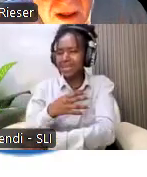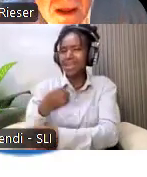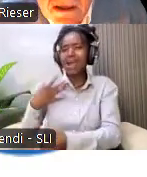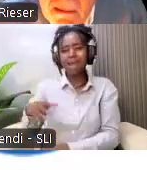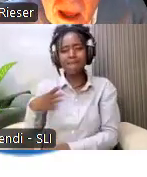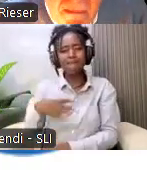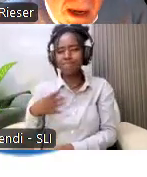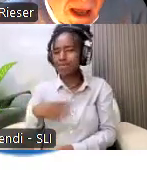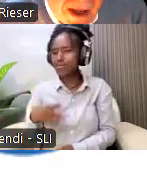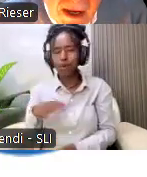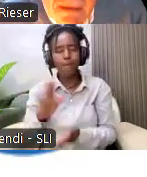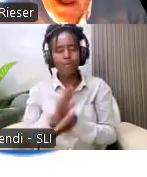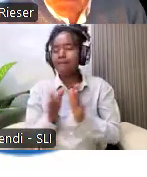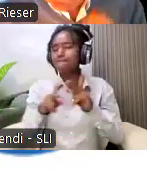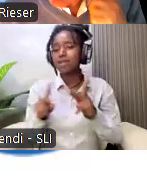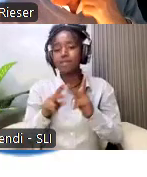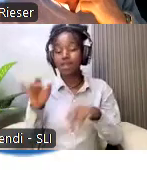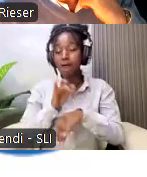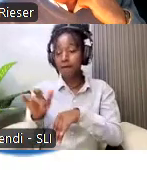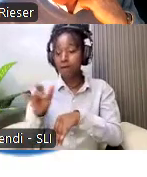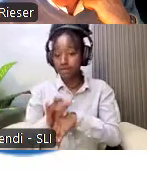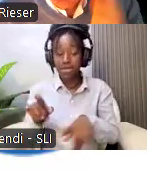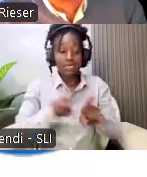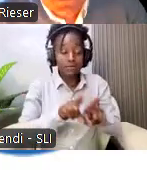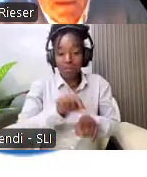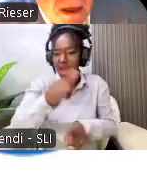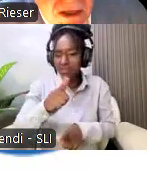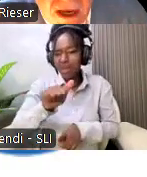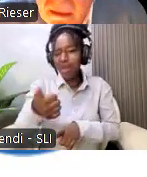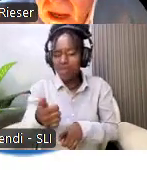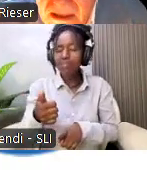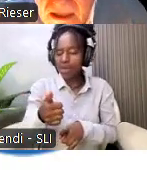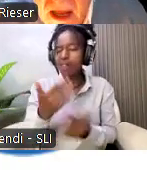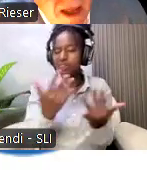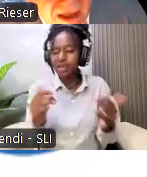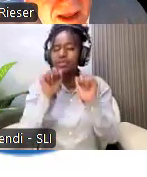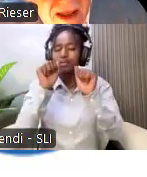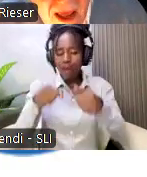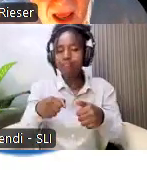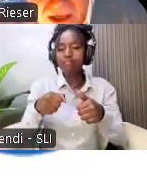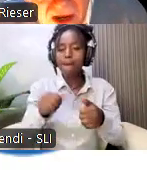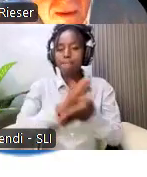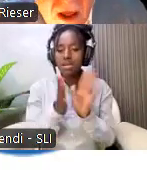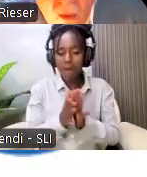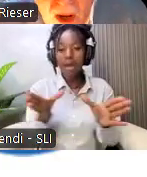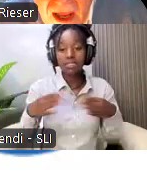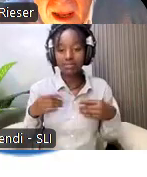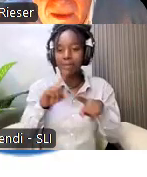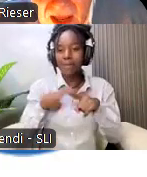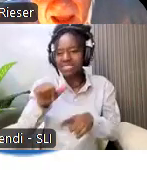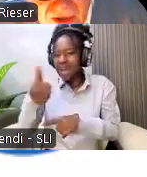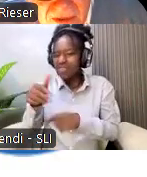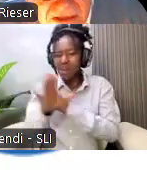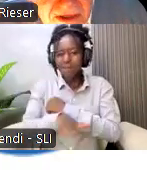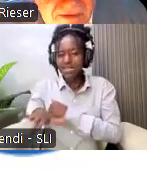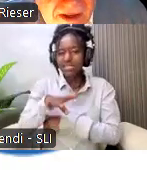lives. Many other hidden impairments are counted as well, but not so much in places like Asia, where